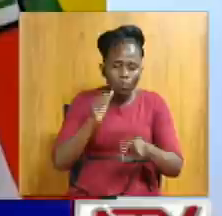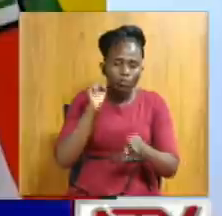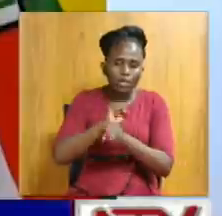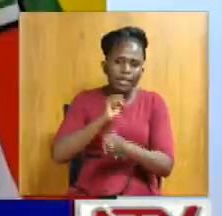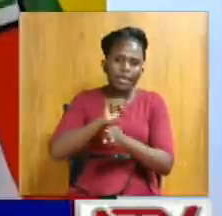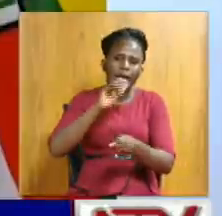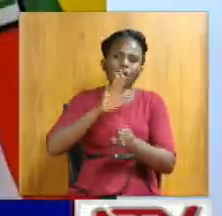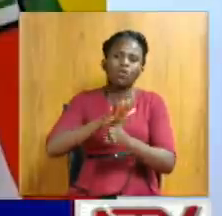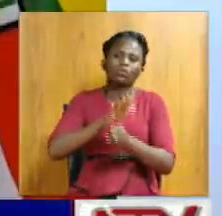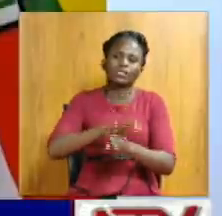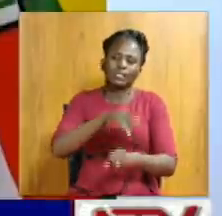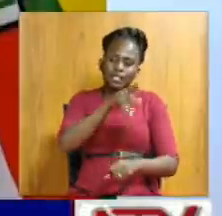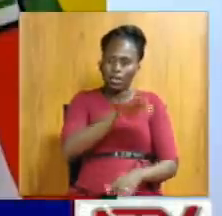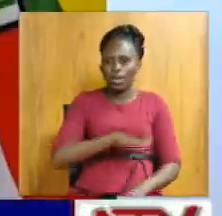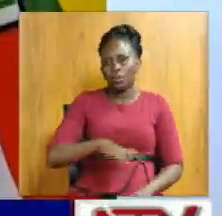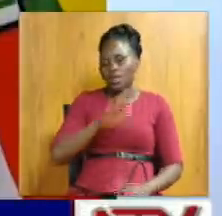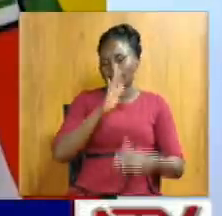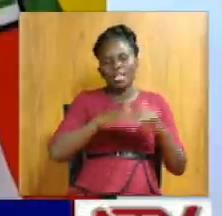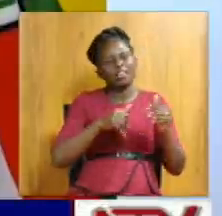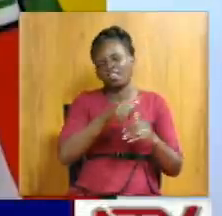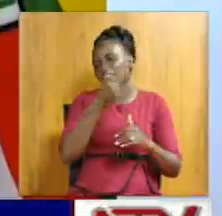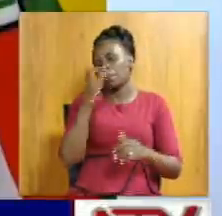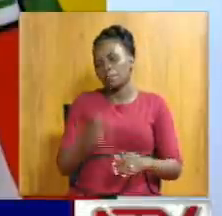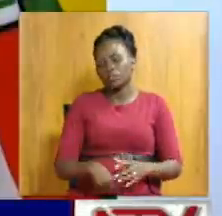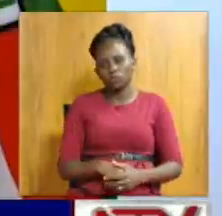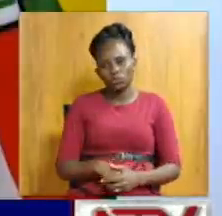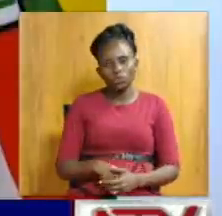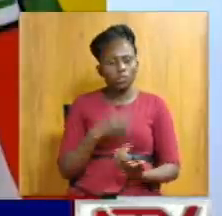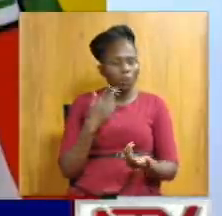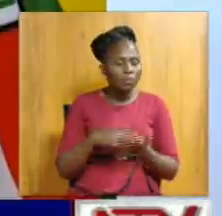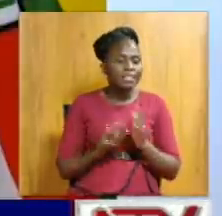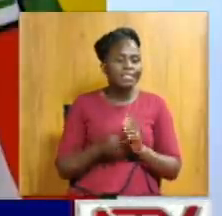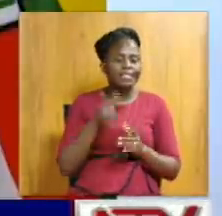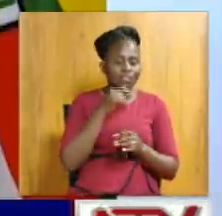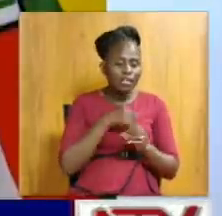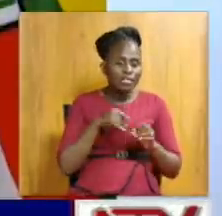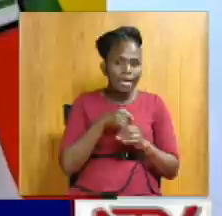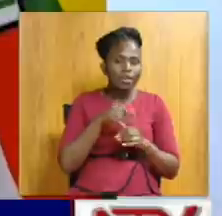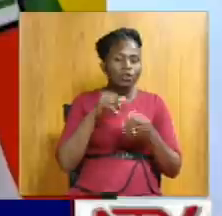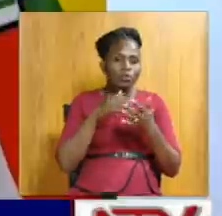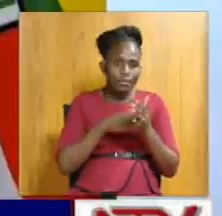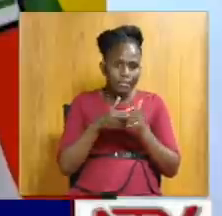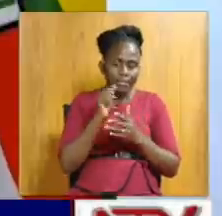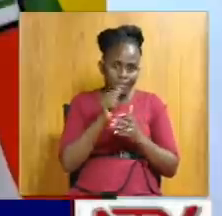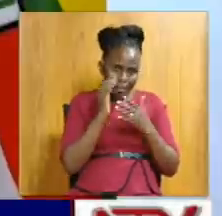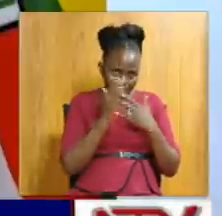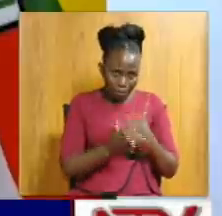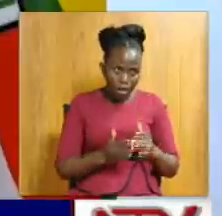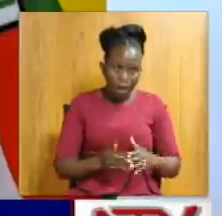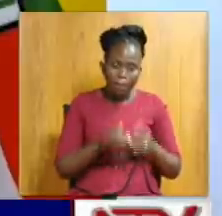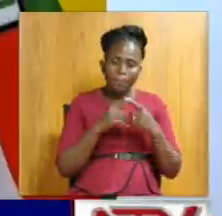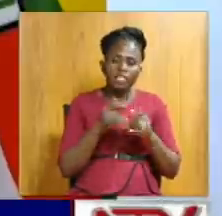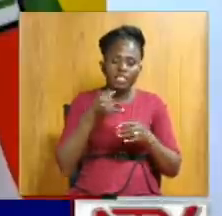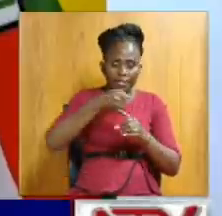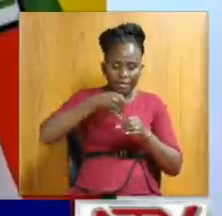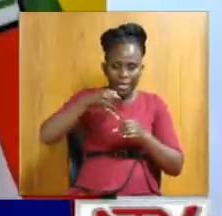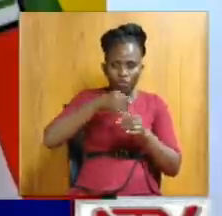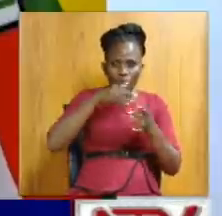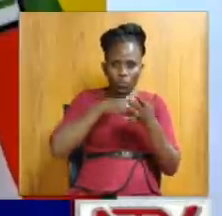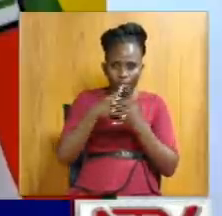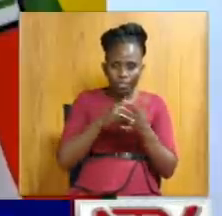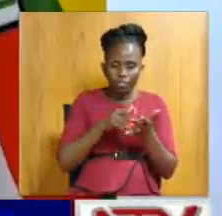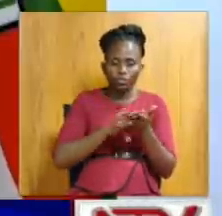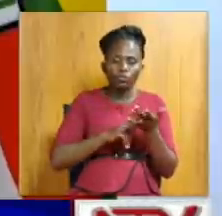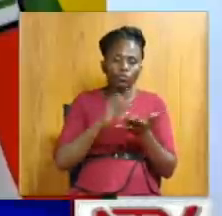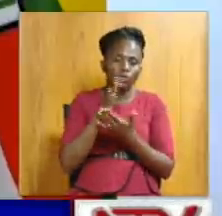areas than anybody else, the internal weaknesses within NRM notwithstanding. We are handling the internal weaknesses, including